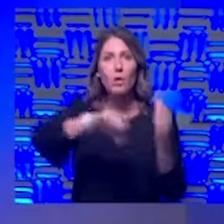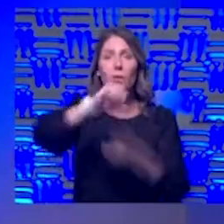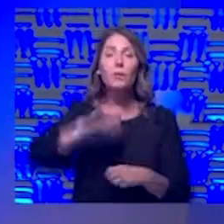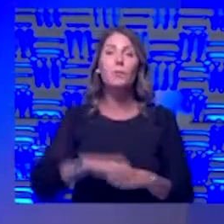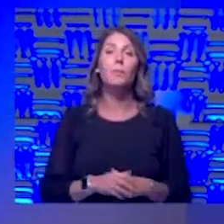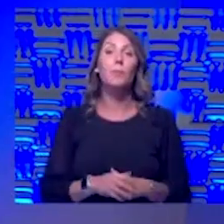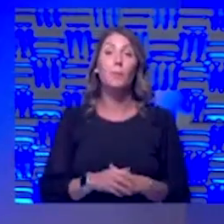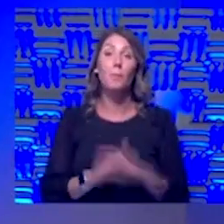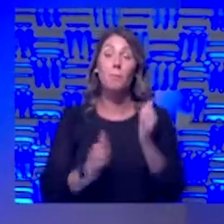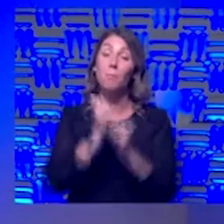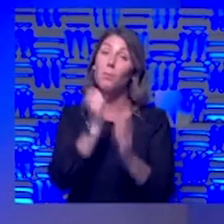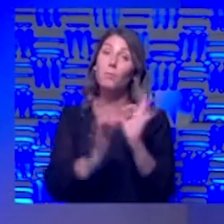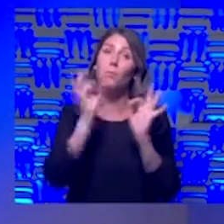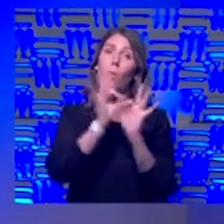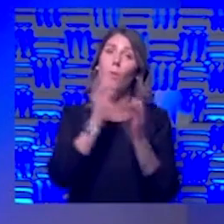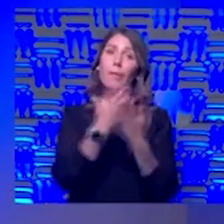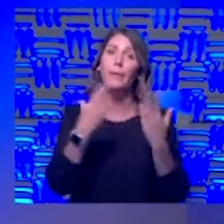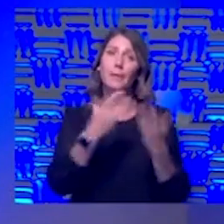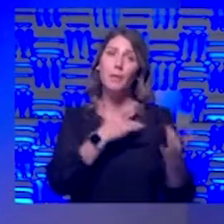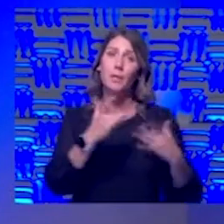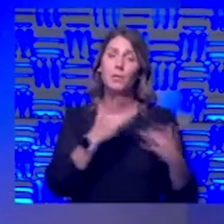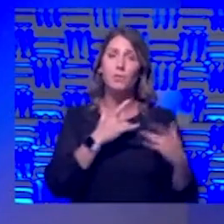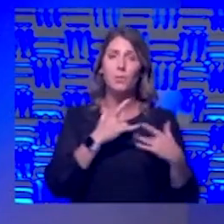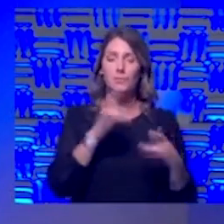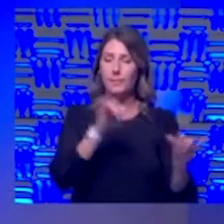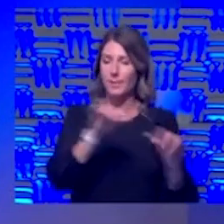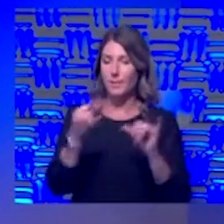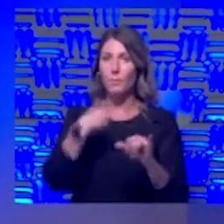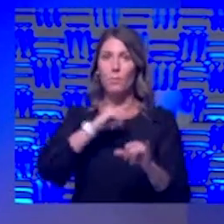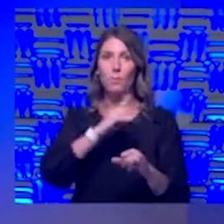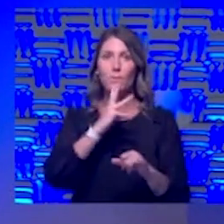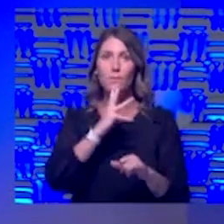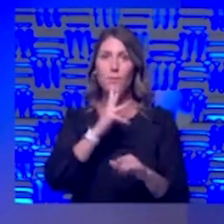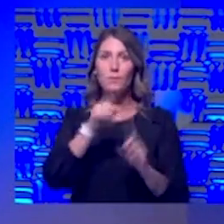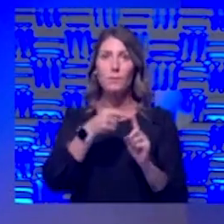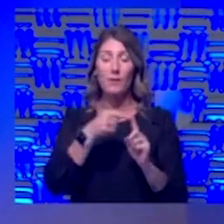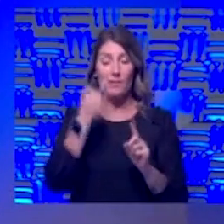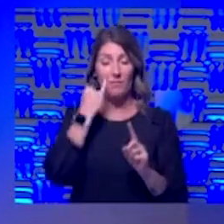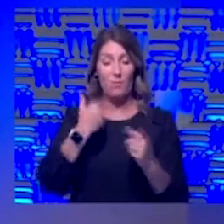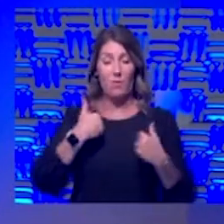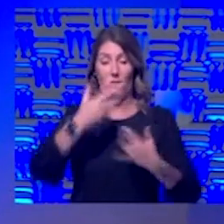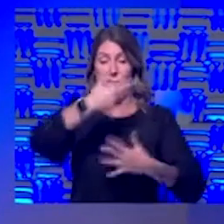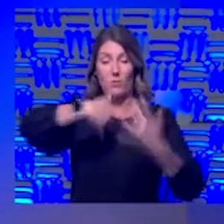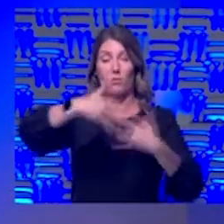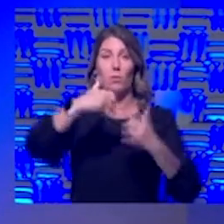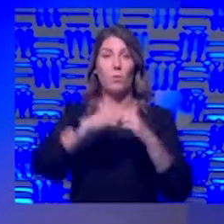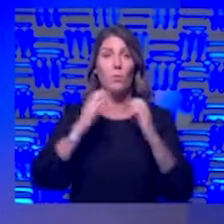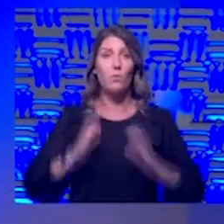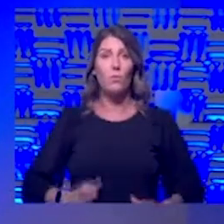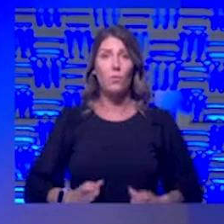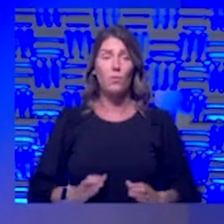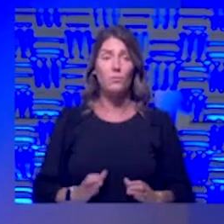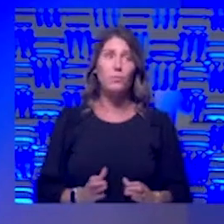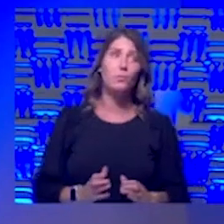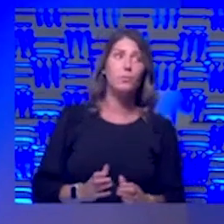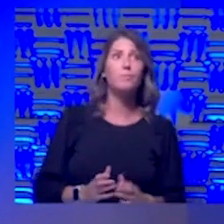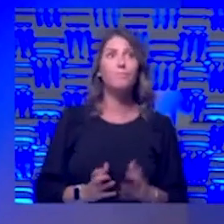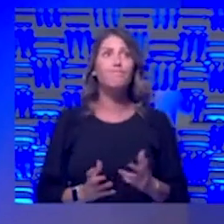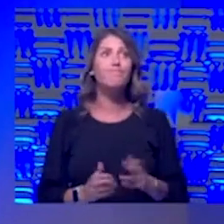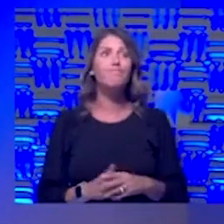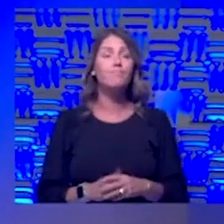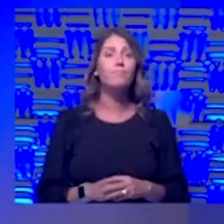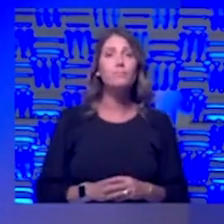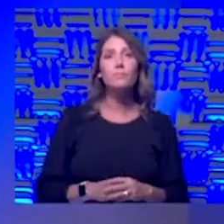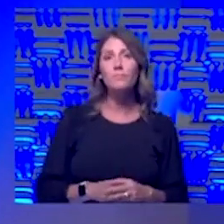be concerned about are the same thing that we've talked about. You know, if you do have interactions with customers, it's probably not going to